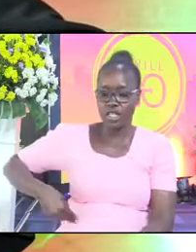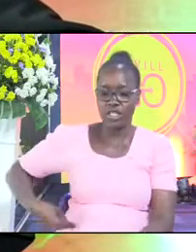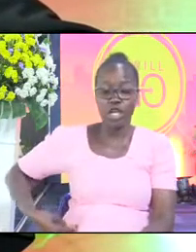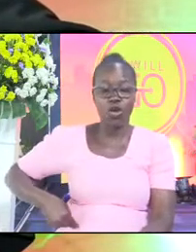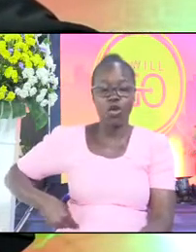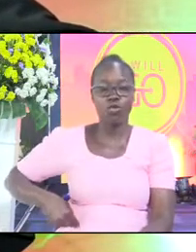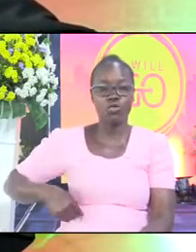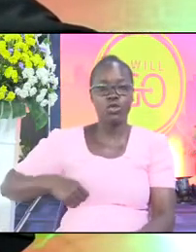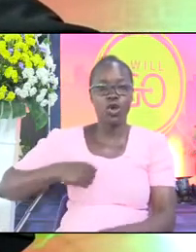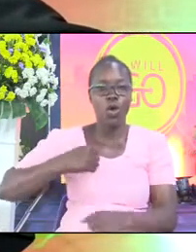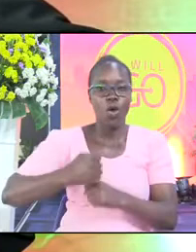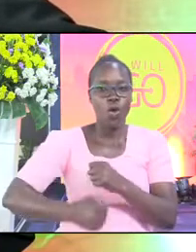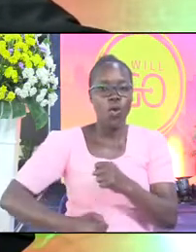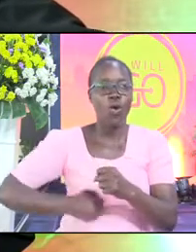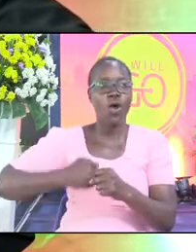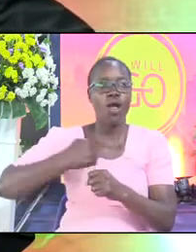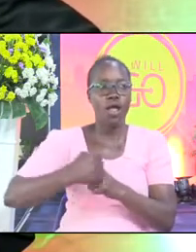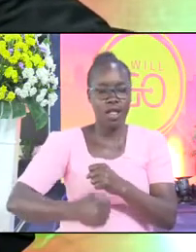Well.